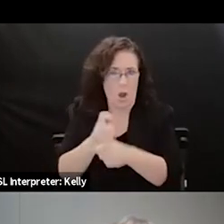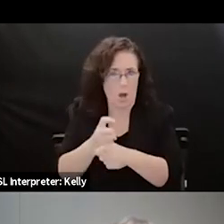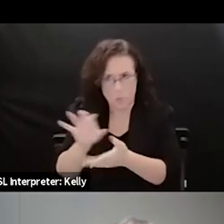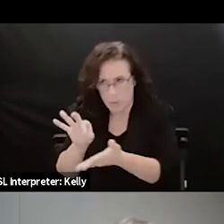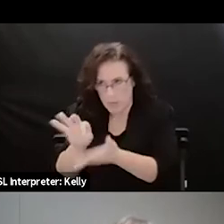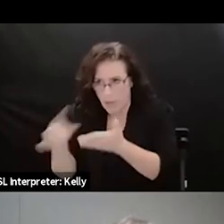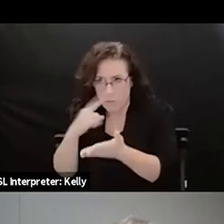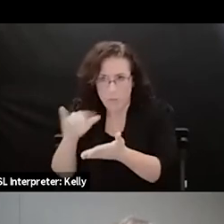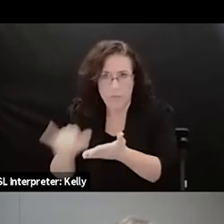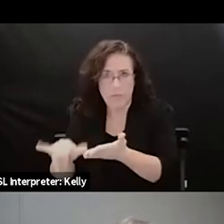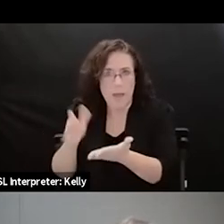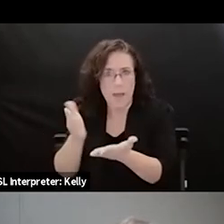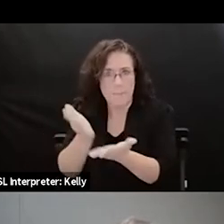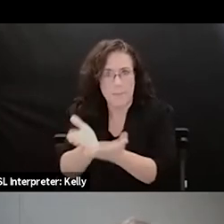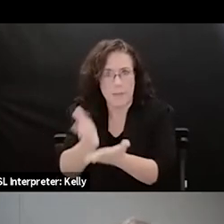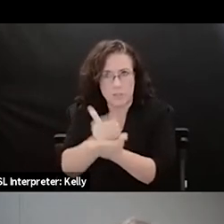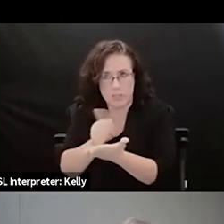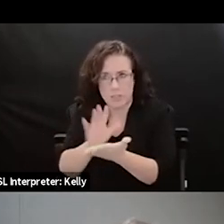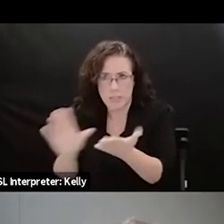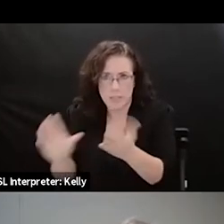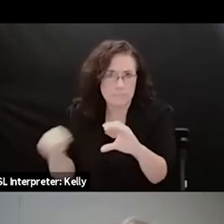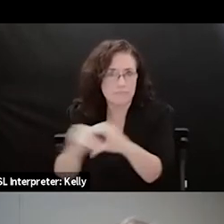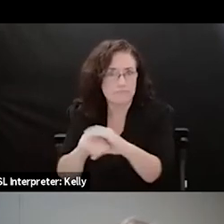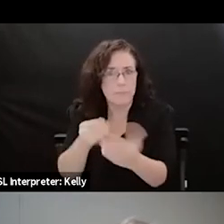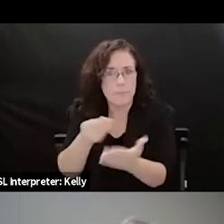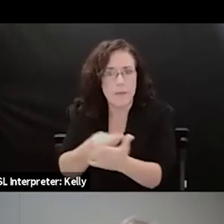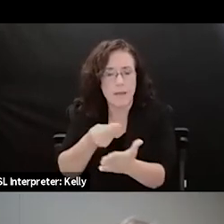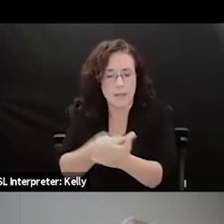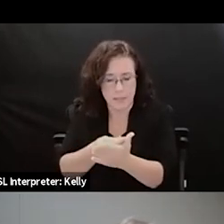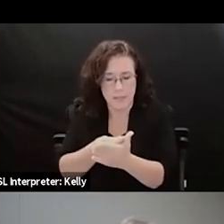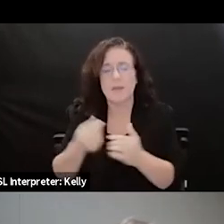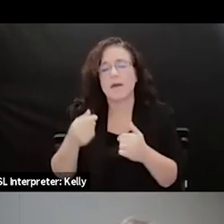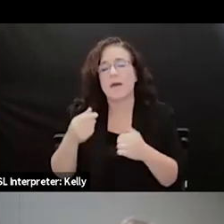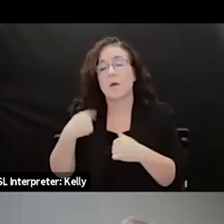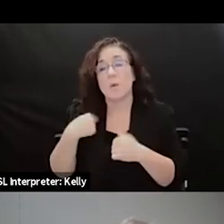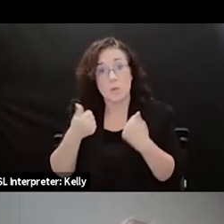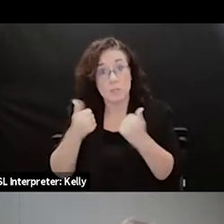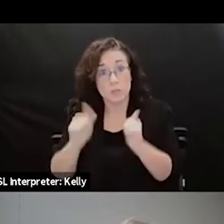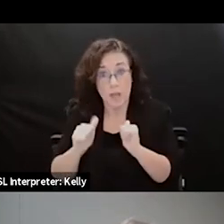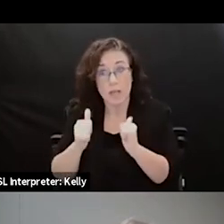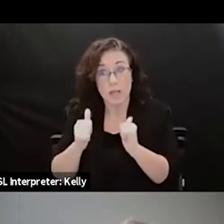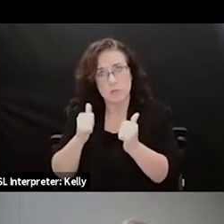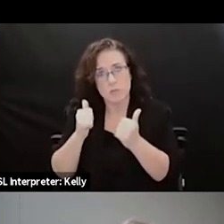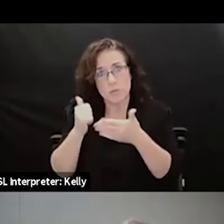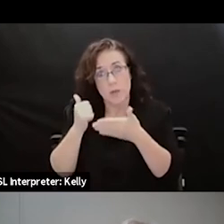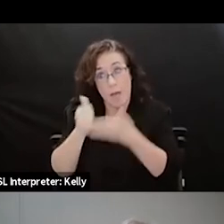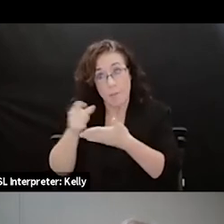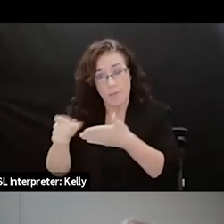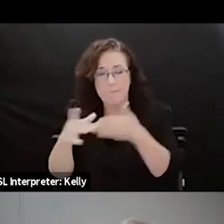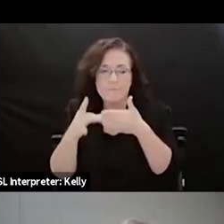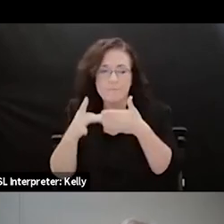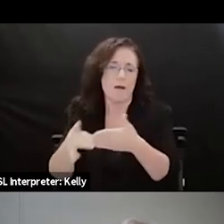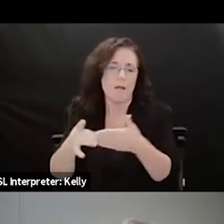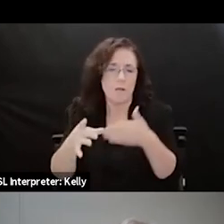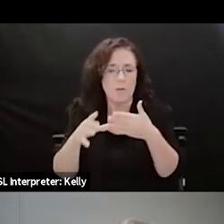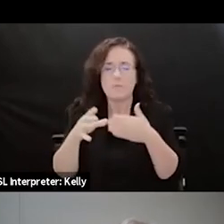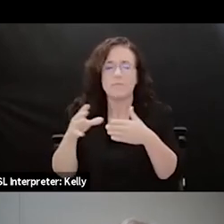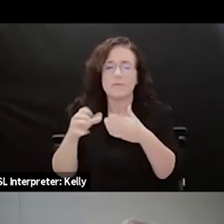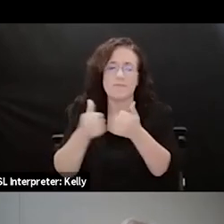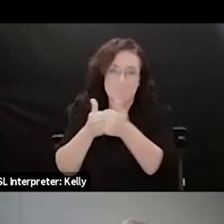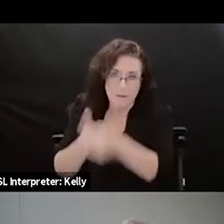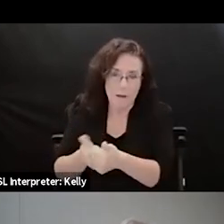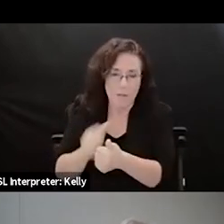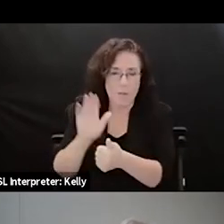to get them to follow the guidelines and to help them in fact um our internal auditor